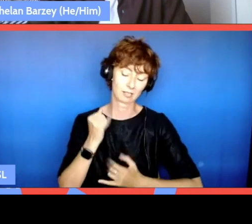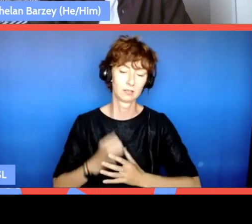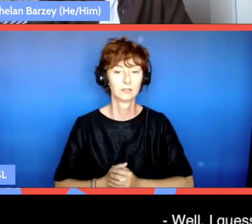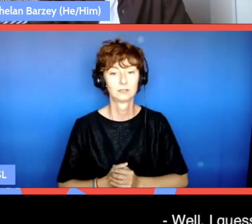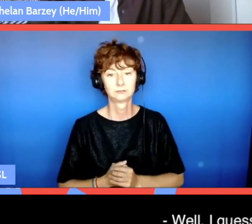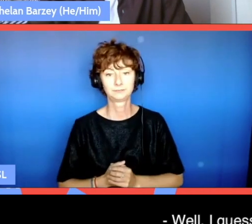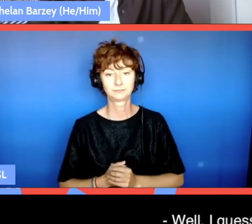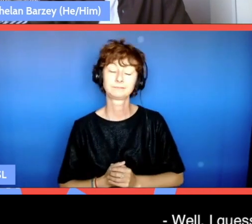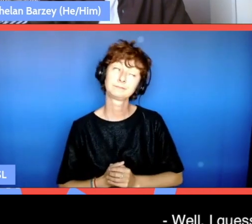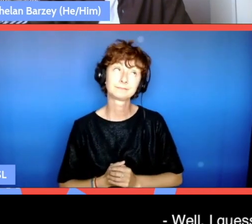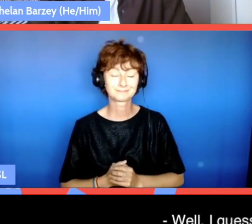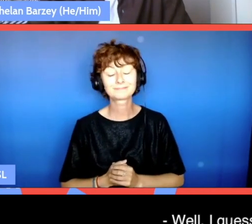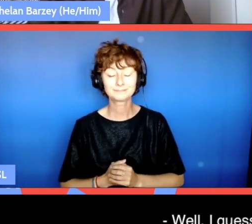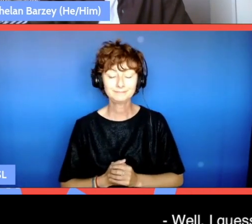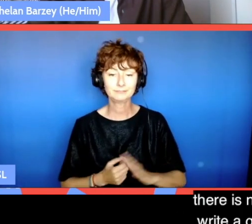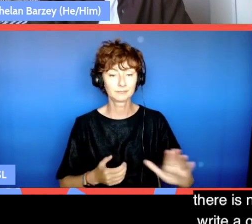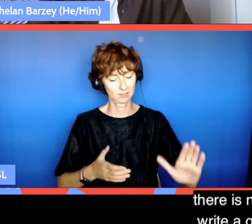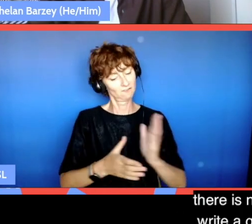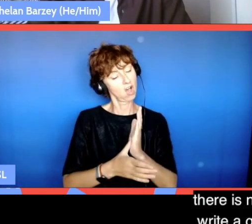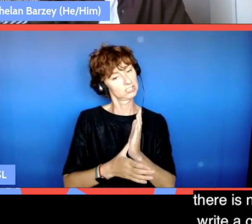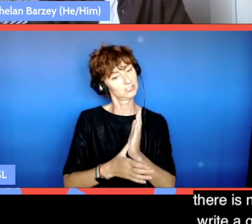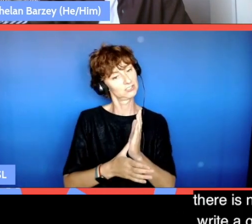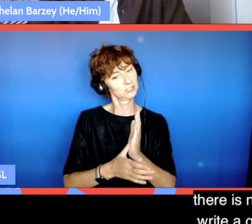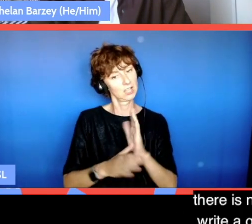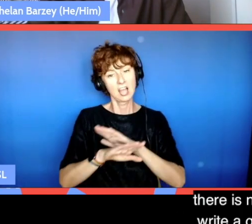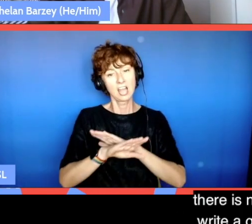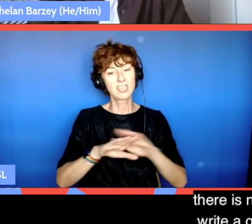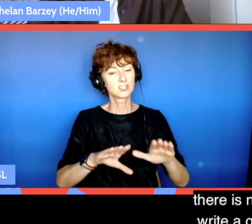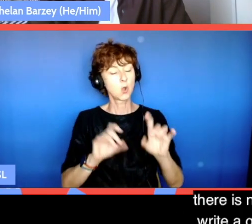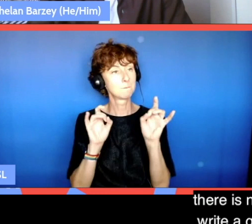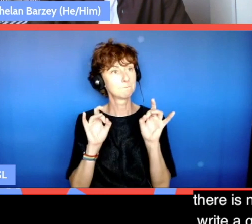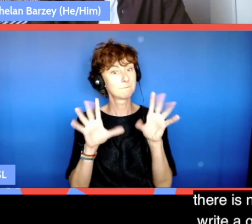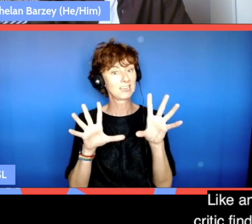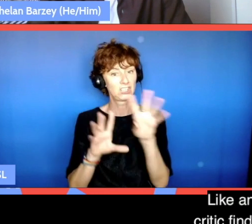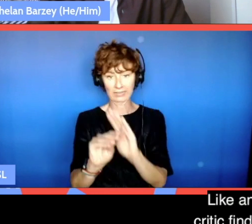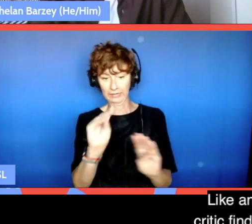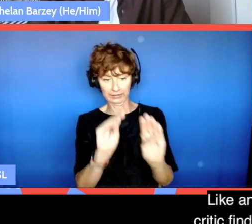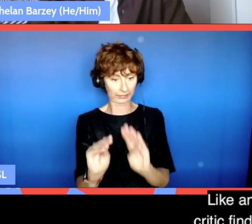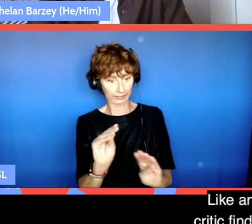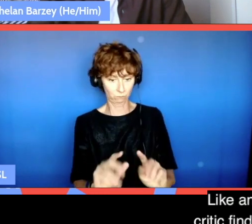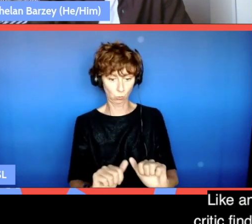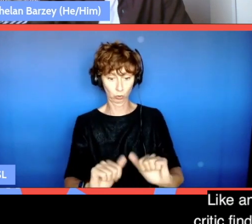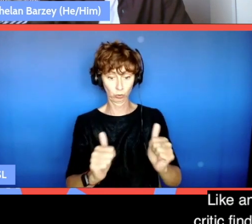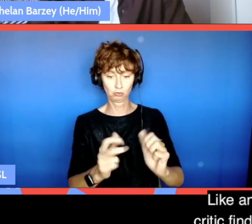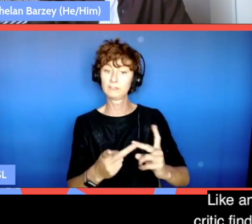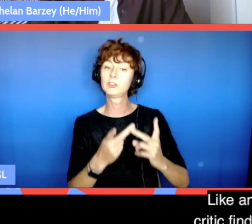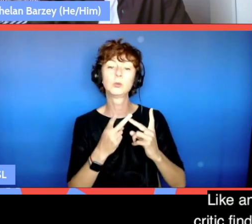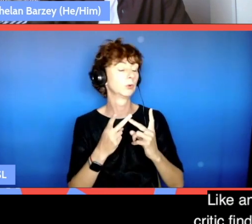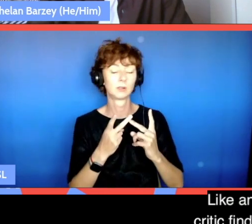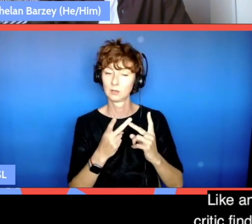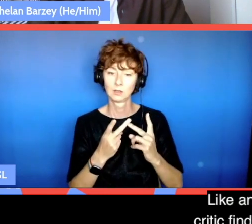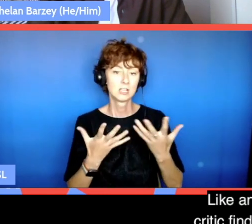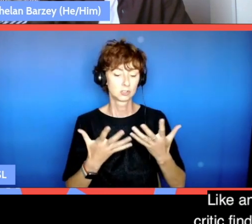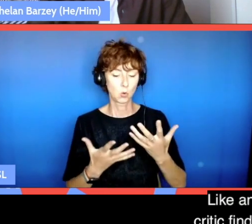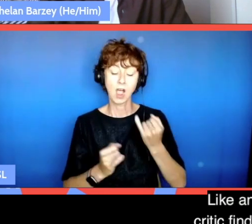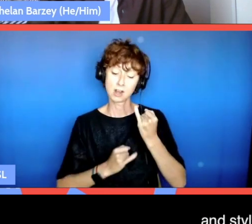Well, I guess first I would say there is no formula to writing a good review. Like any writer, a critic finds their